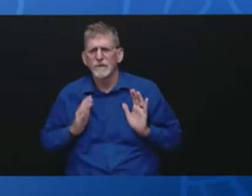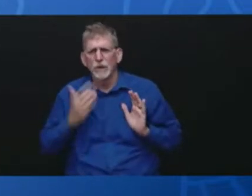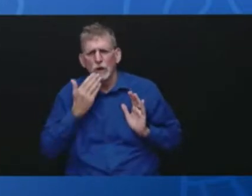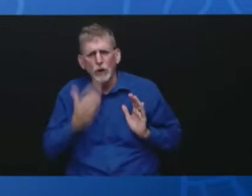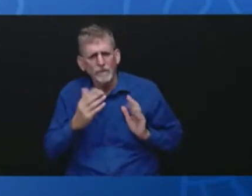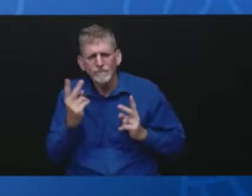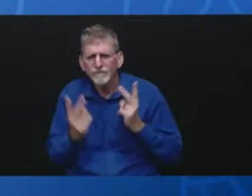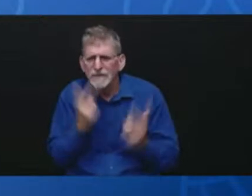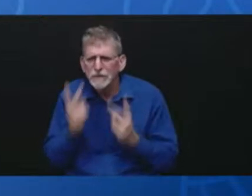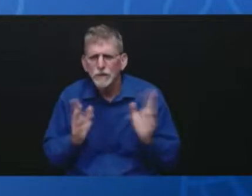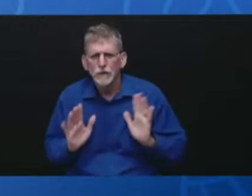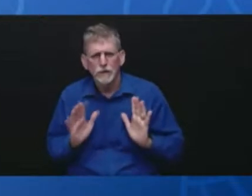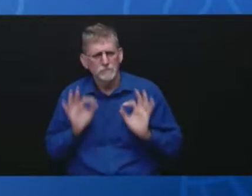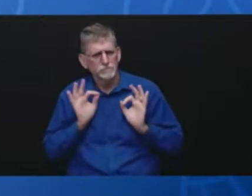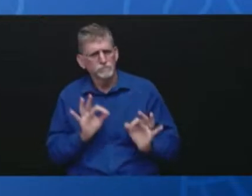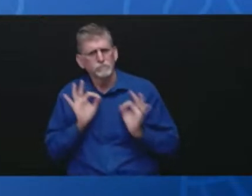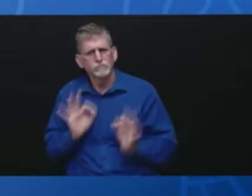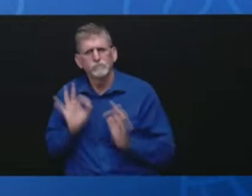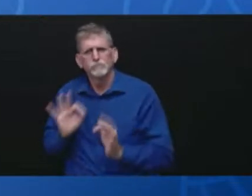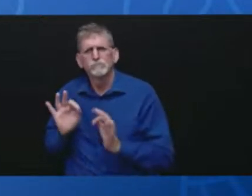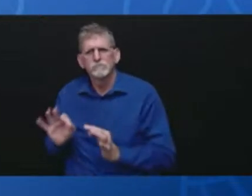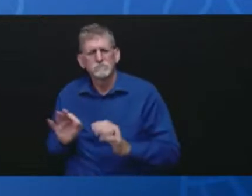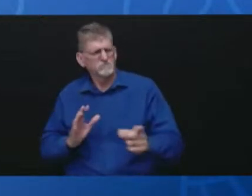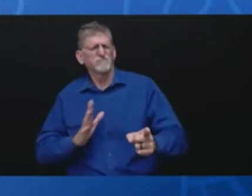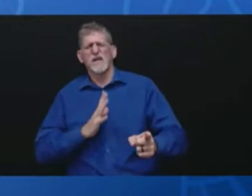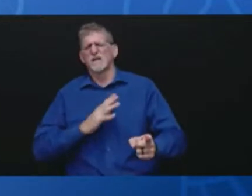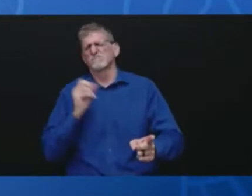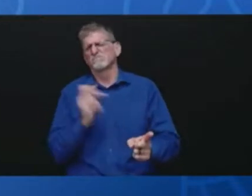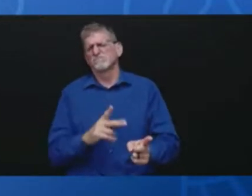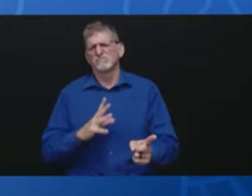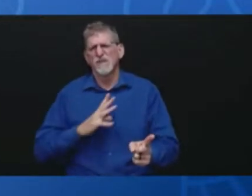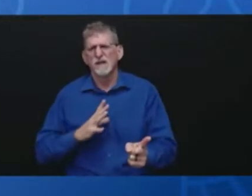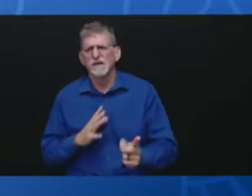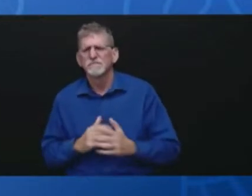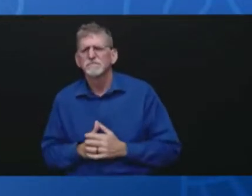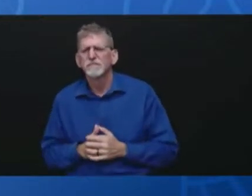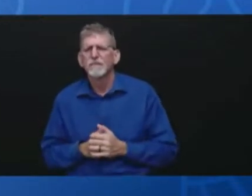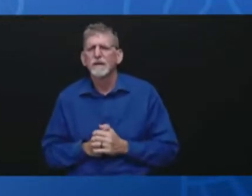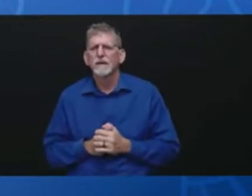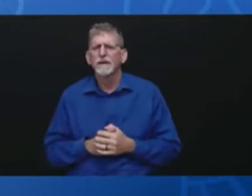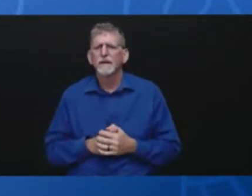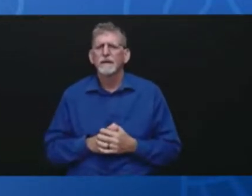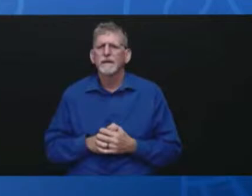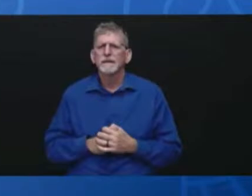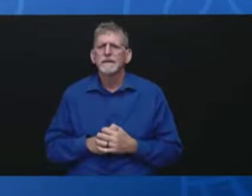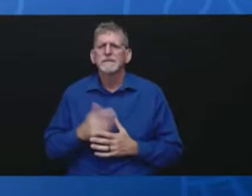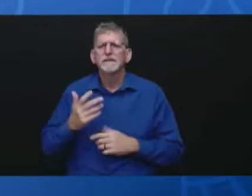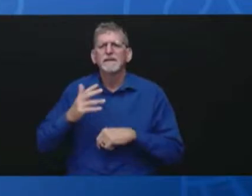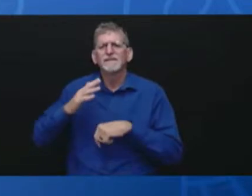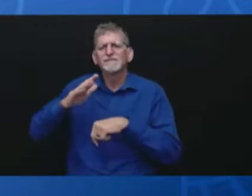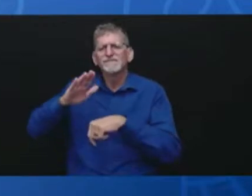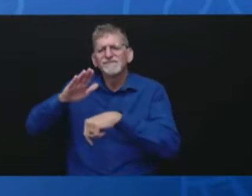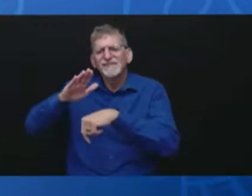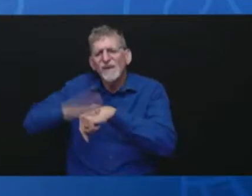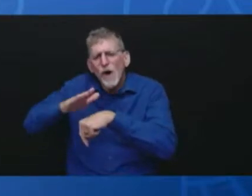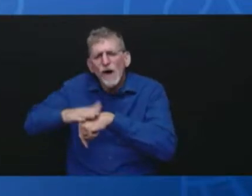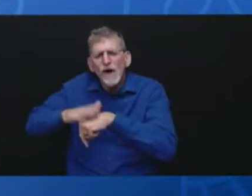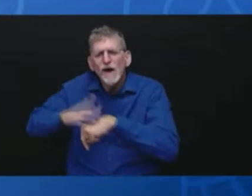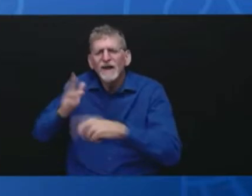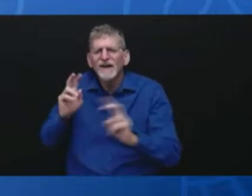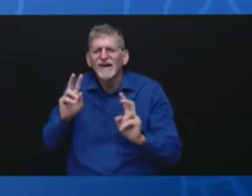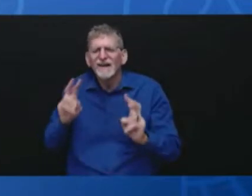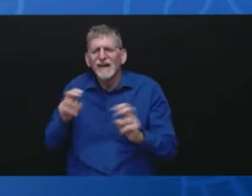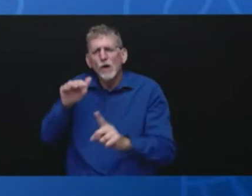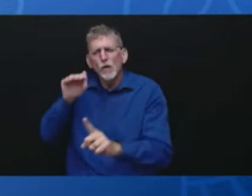you'll be fine. But I think that the nature of any kind of warning or reminder, as it should be, as you noted,